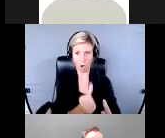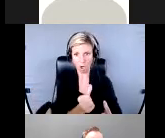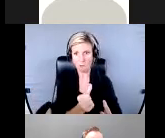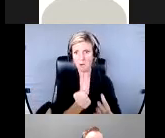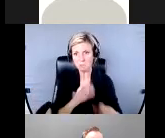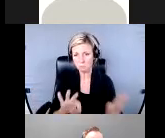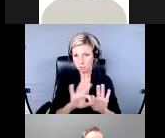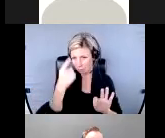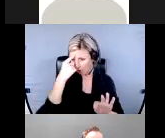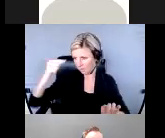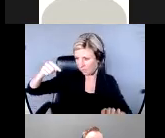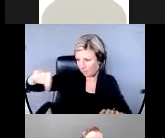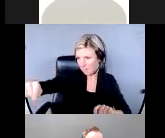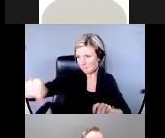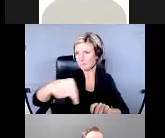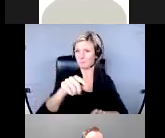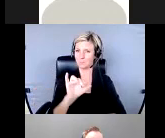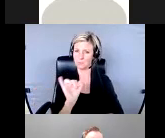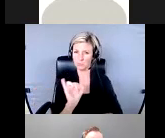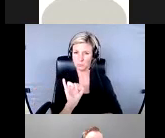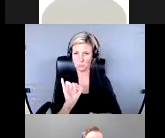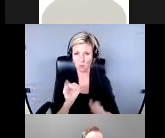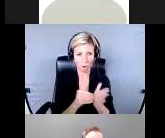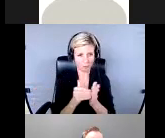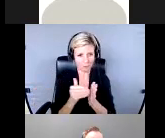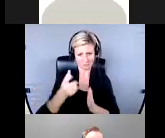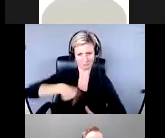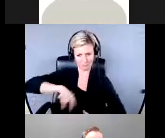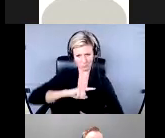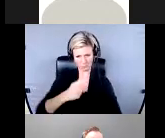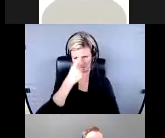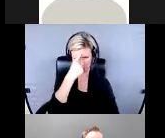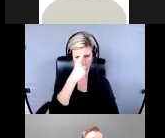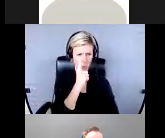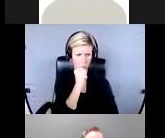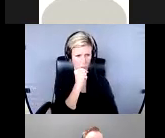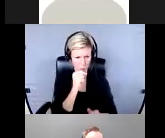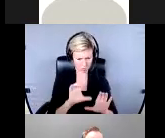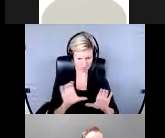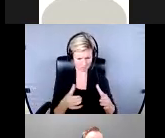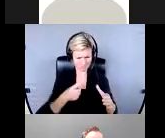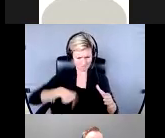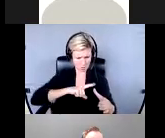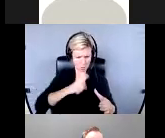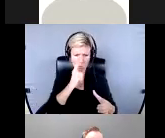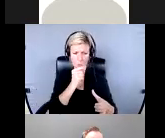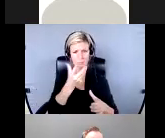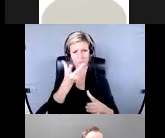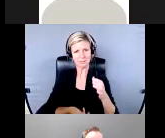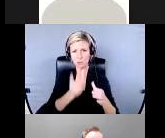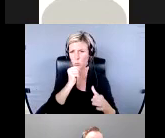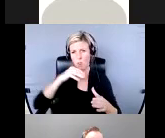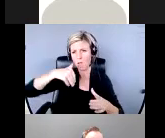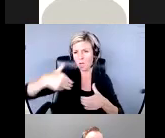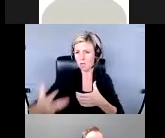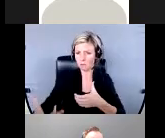about, you know, like who's not here that should be here, and how do we sort of make that conversation holistic